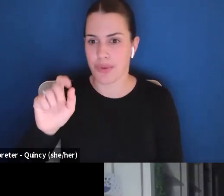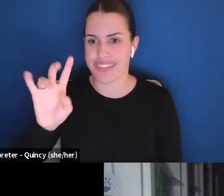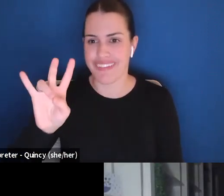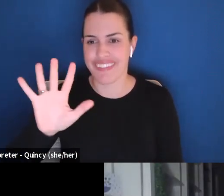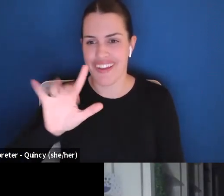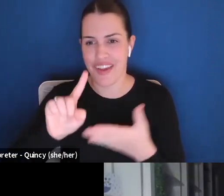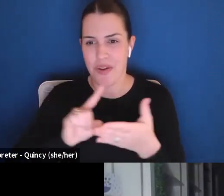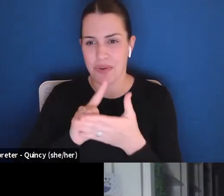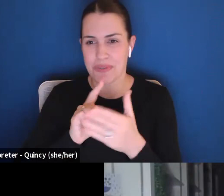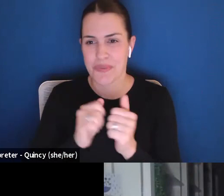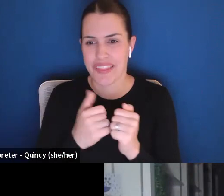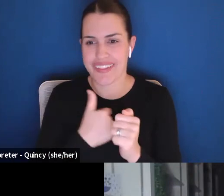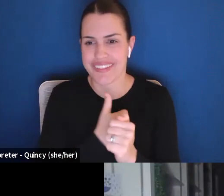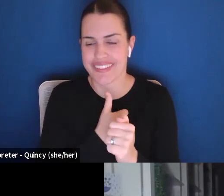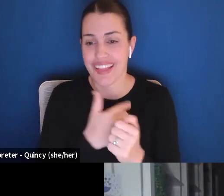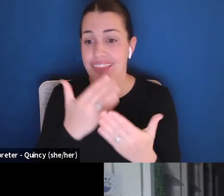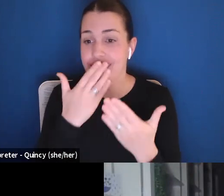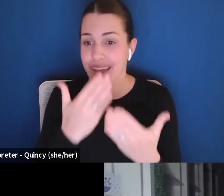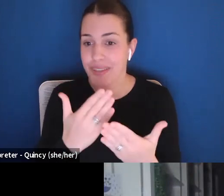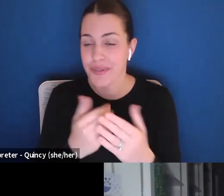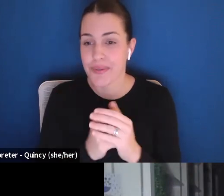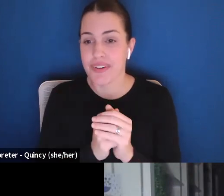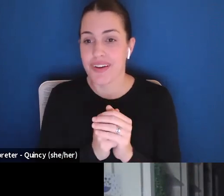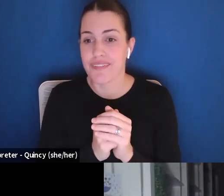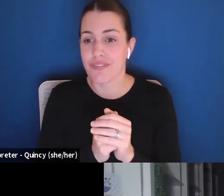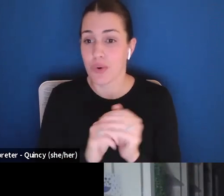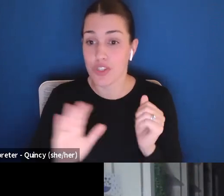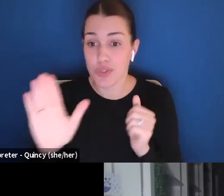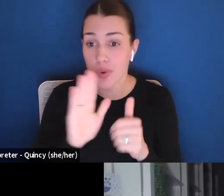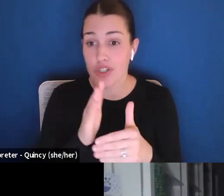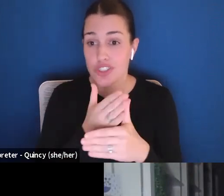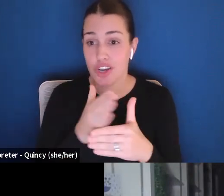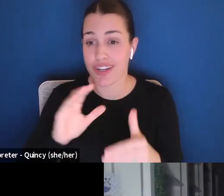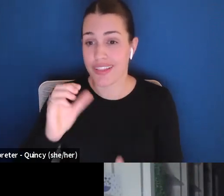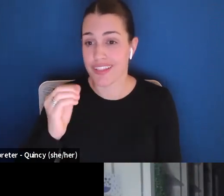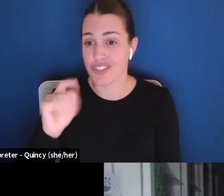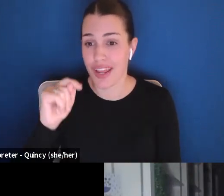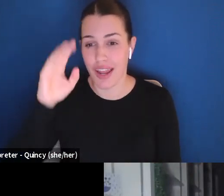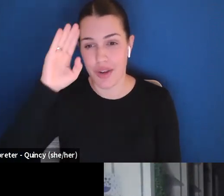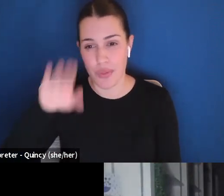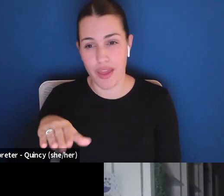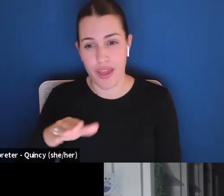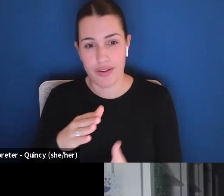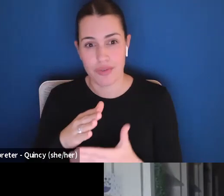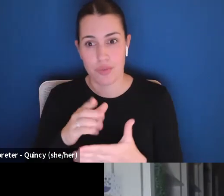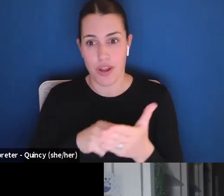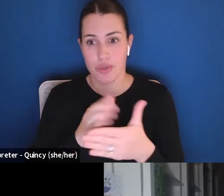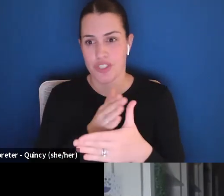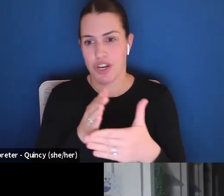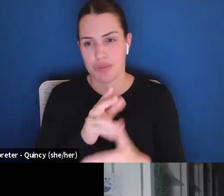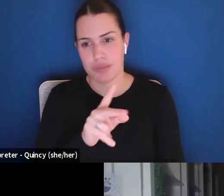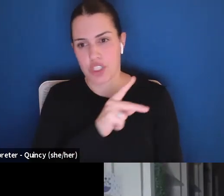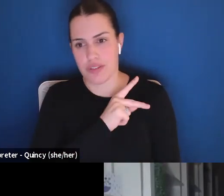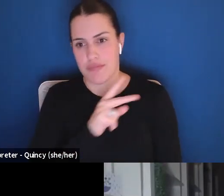us. And thank you as well for what everyone shared in the chat. I know a lot of what was shared was really personal. So we